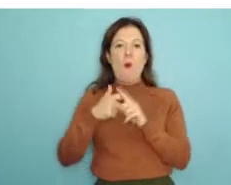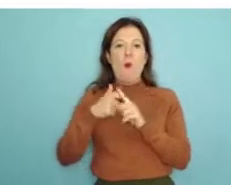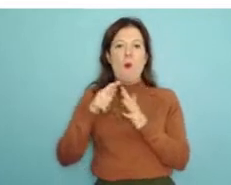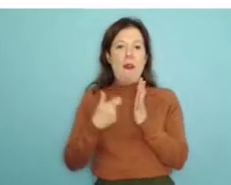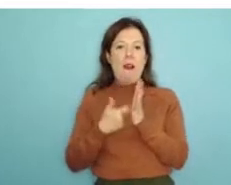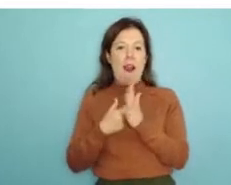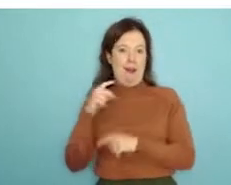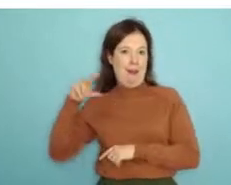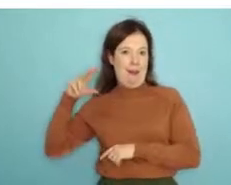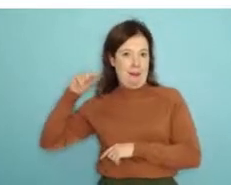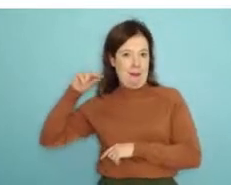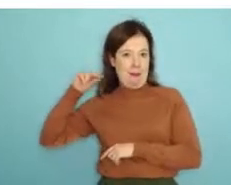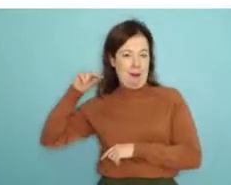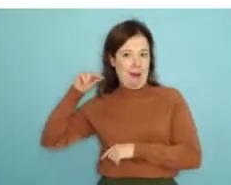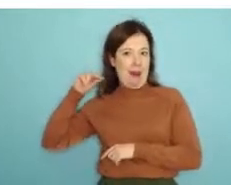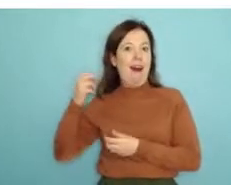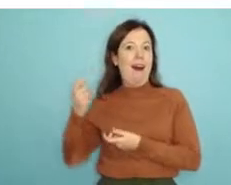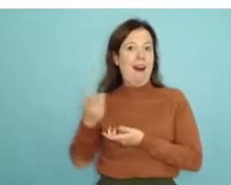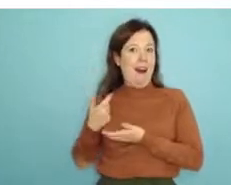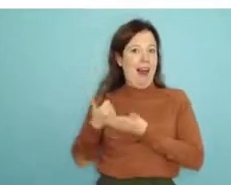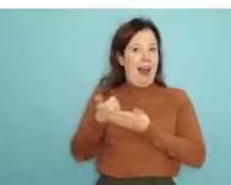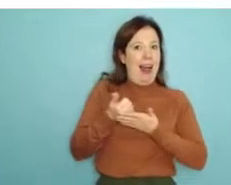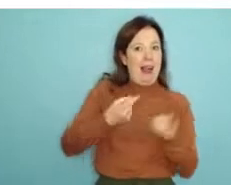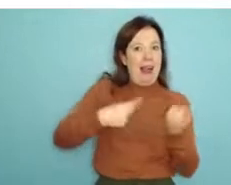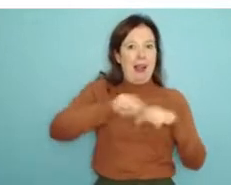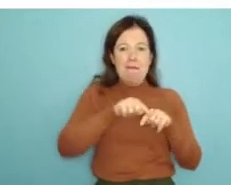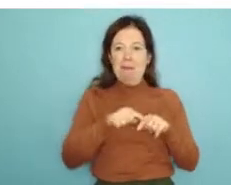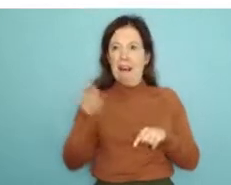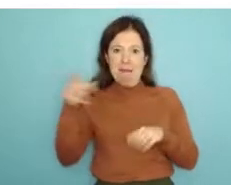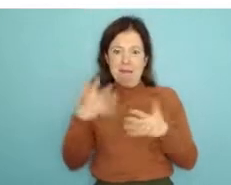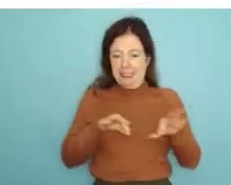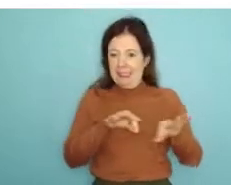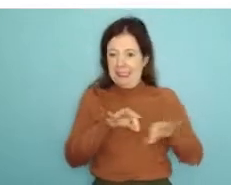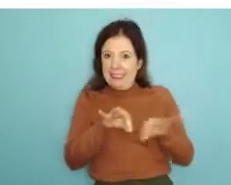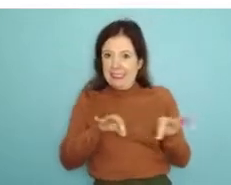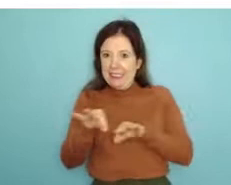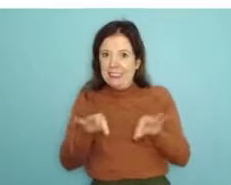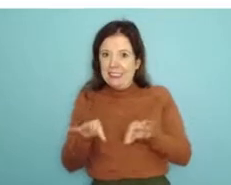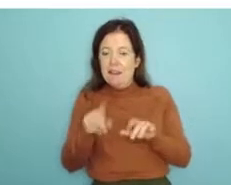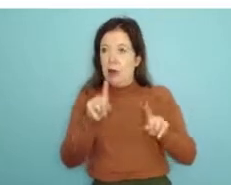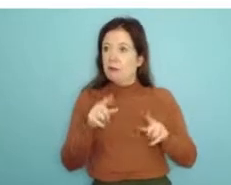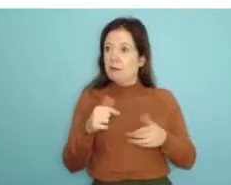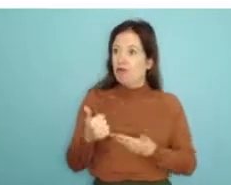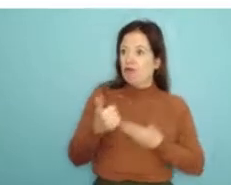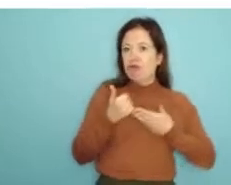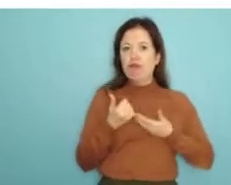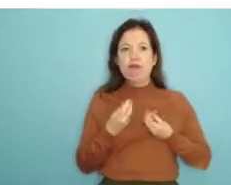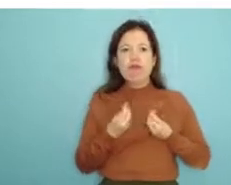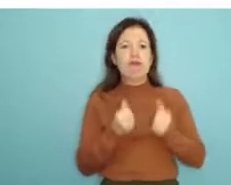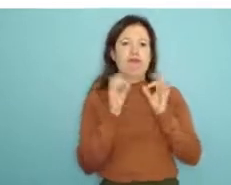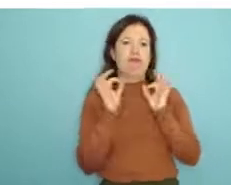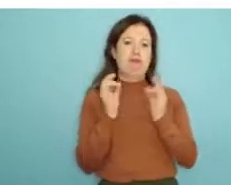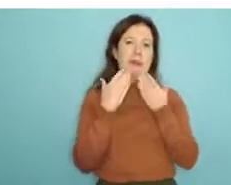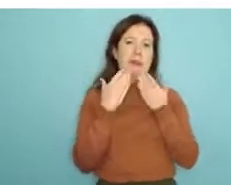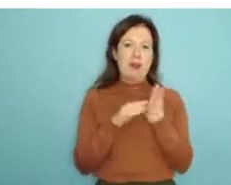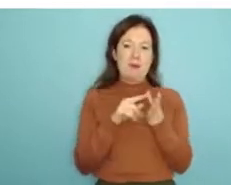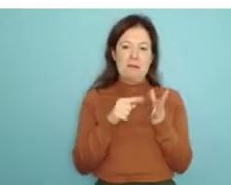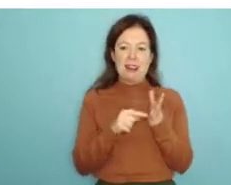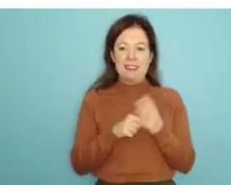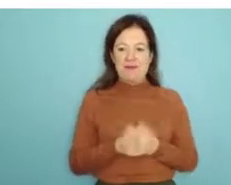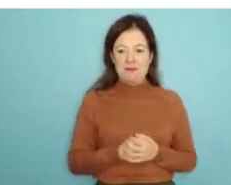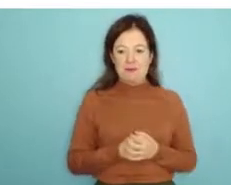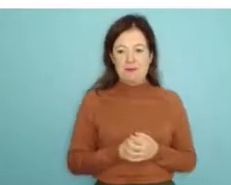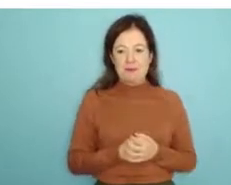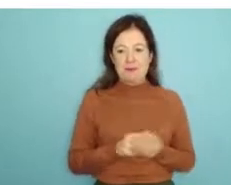studio, has pressed all the buttons in the studio but without pressing our buttons. Thank you, Matt. And finally to